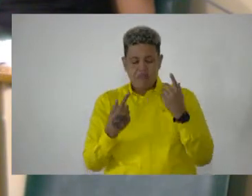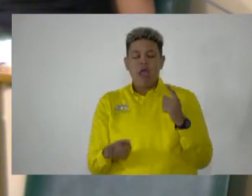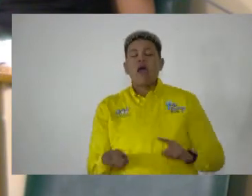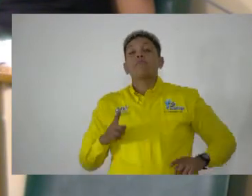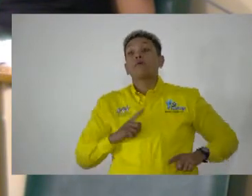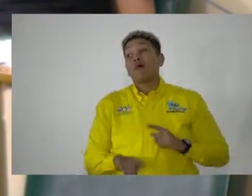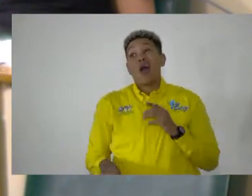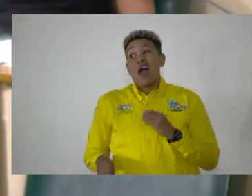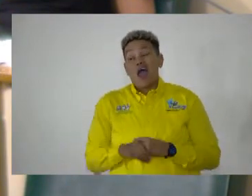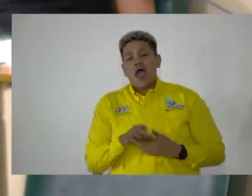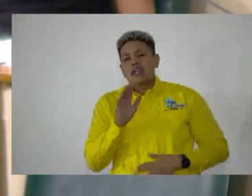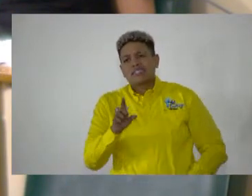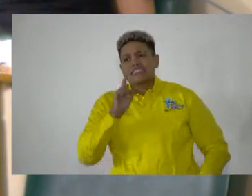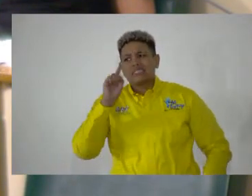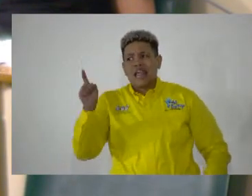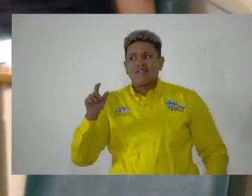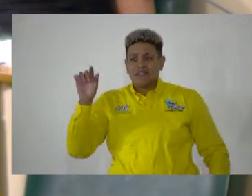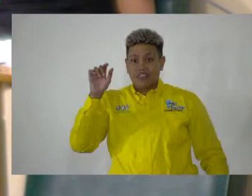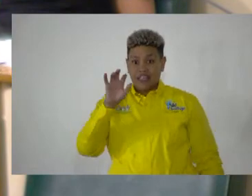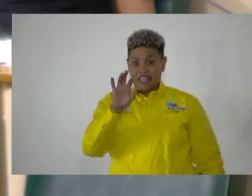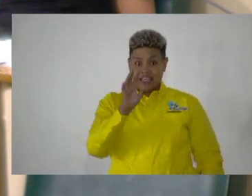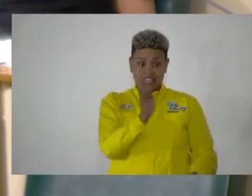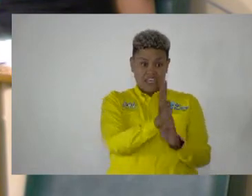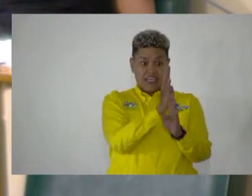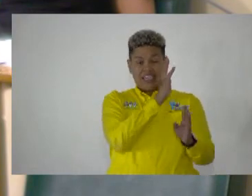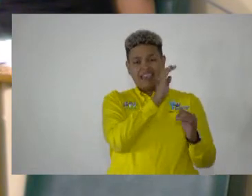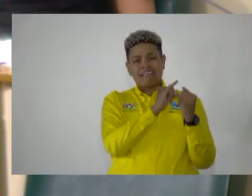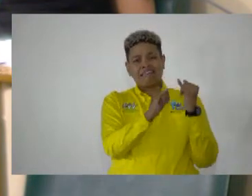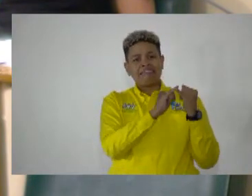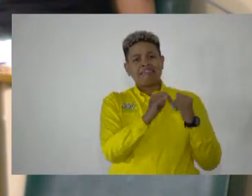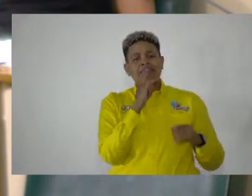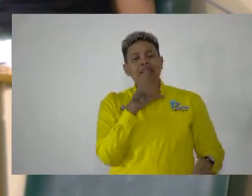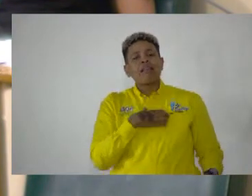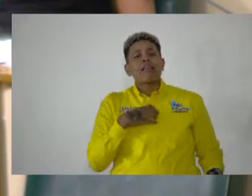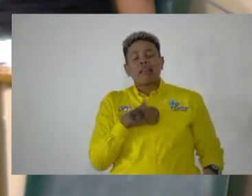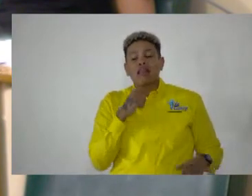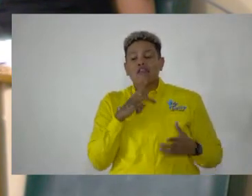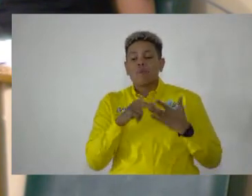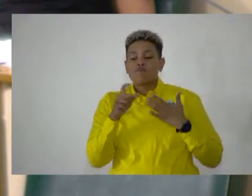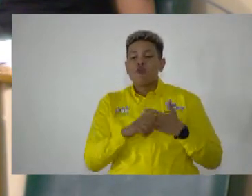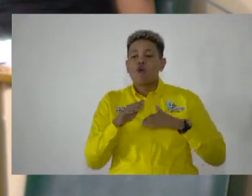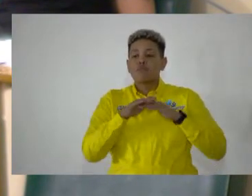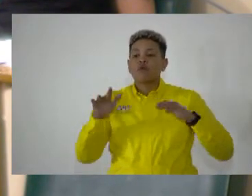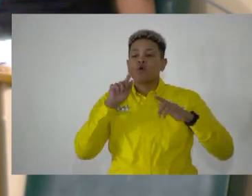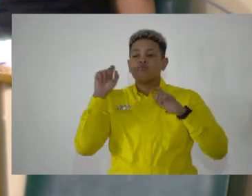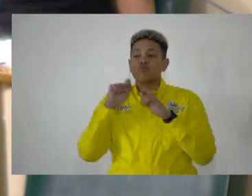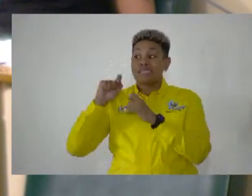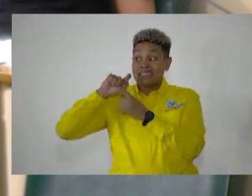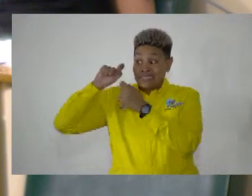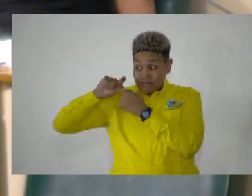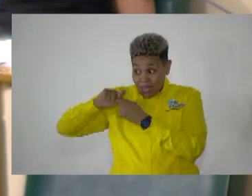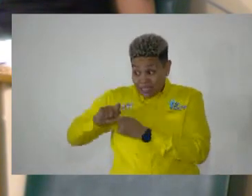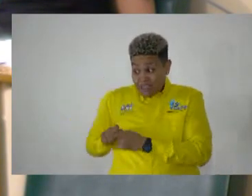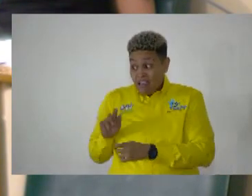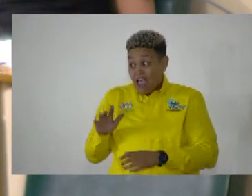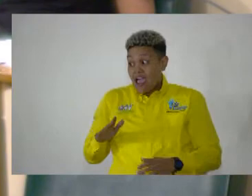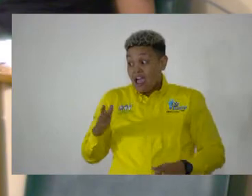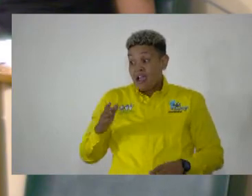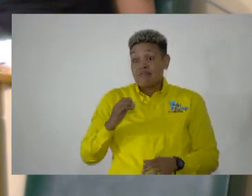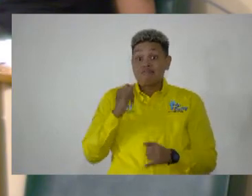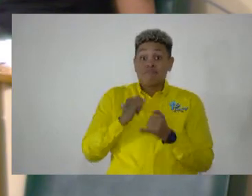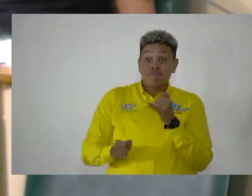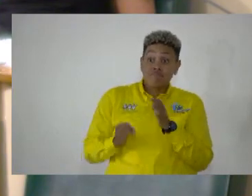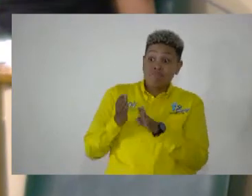the fencing is unsightly. The program does not specify block and